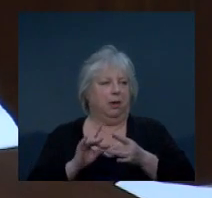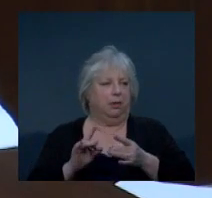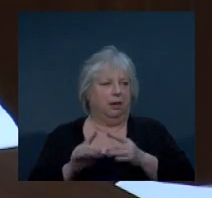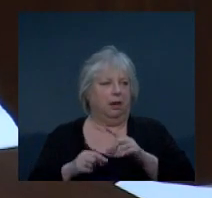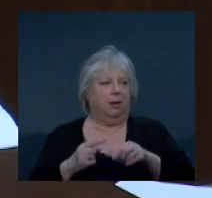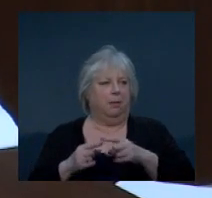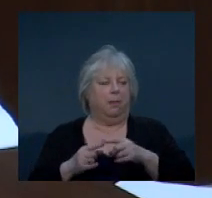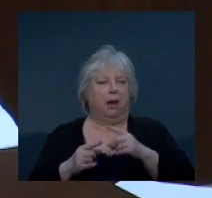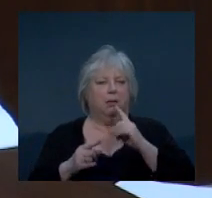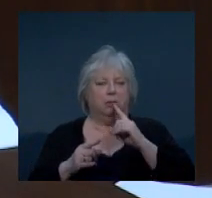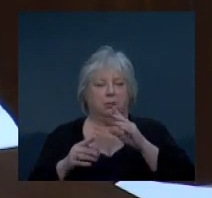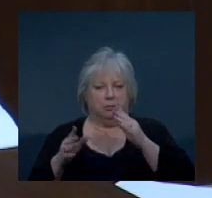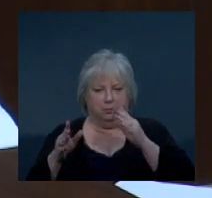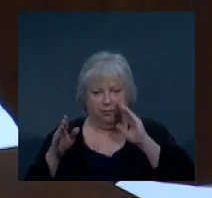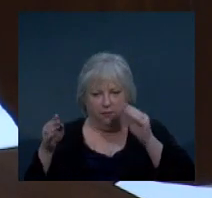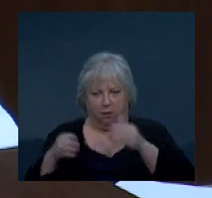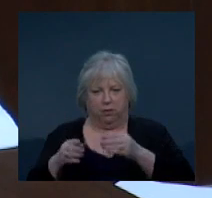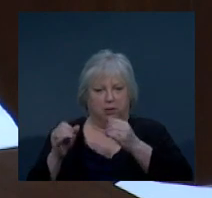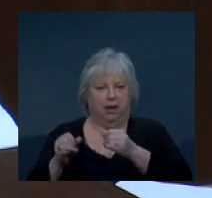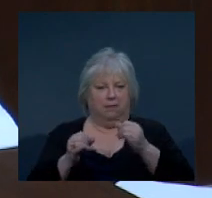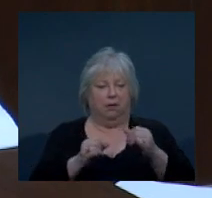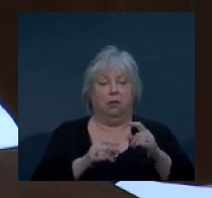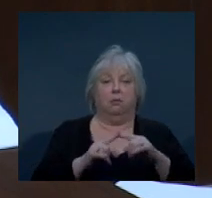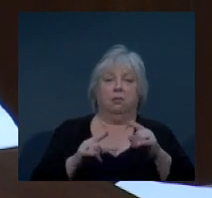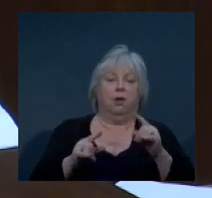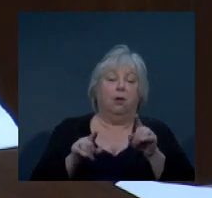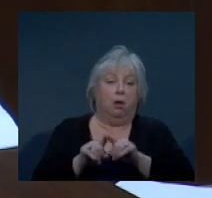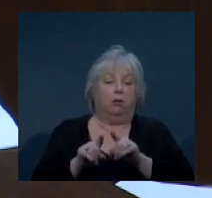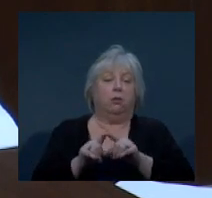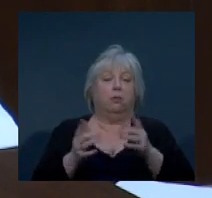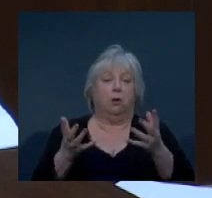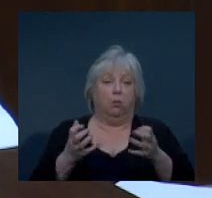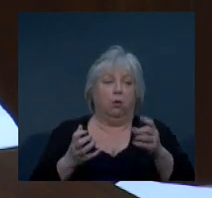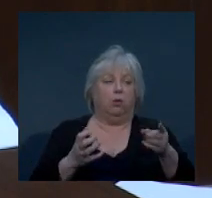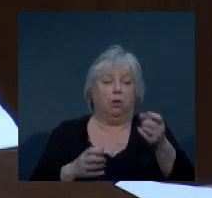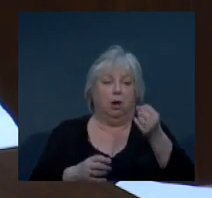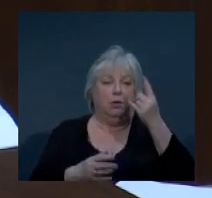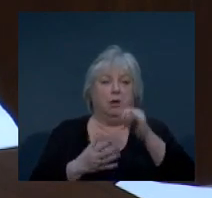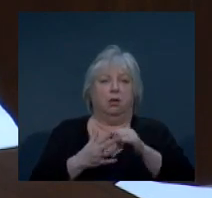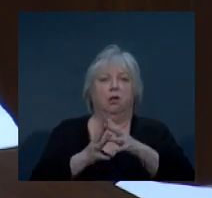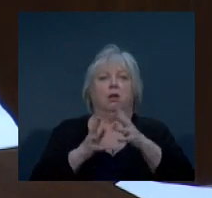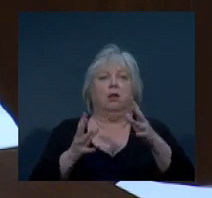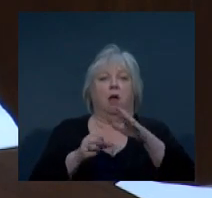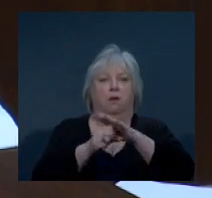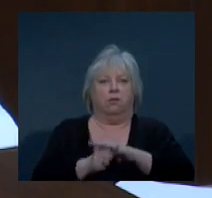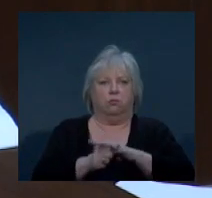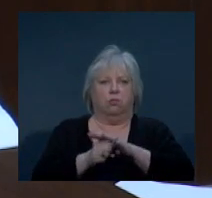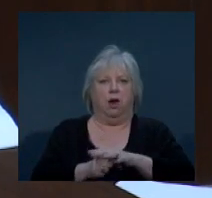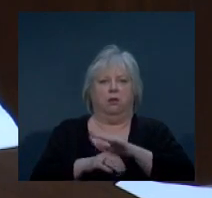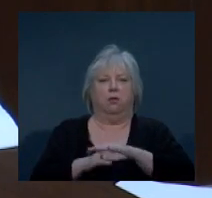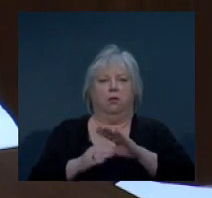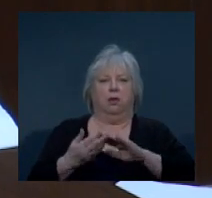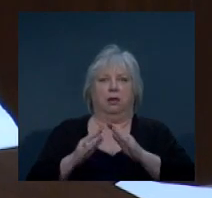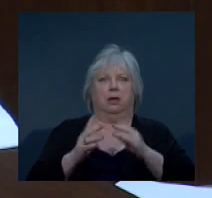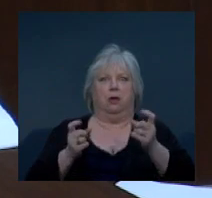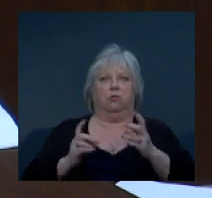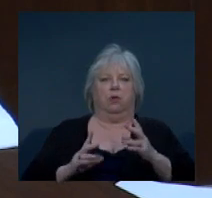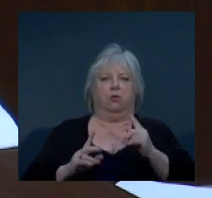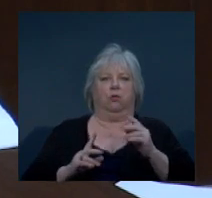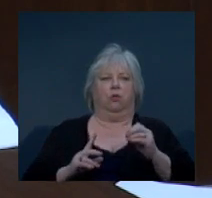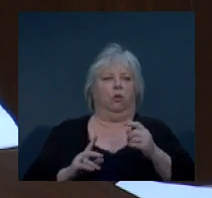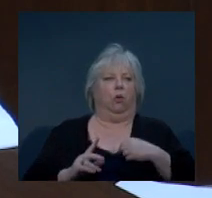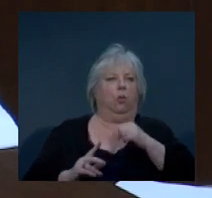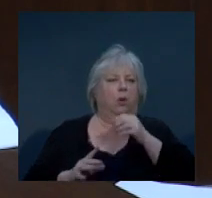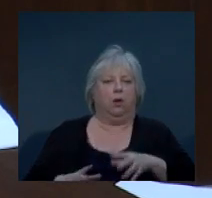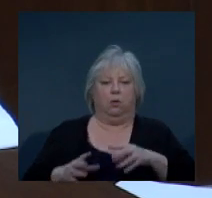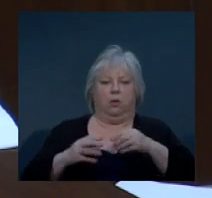on the individuals, but I also want you to understand that there is a lots of stress up here on these city directors. Right. We don't